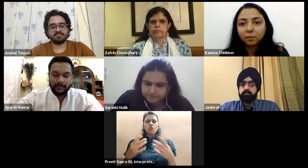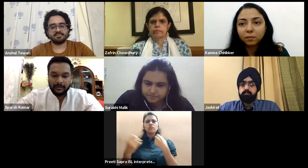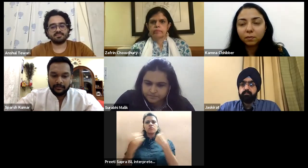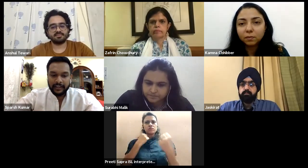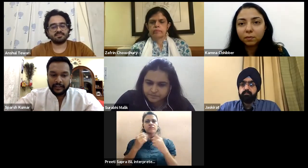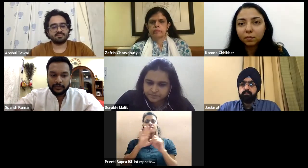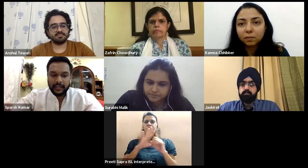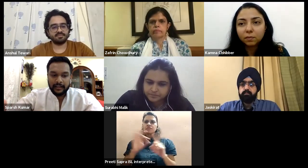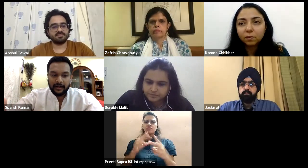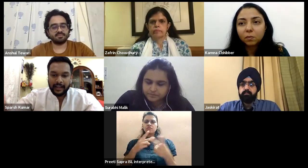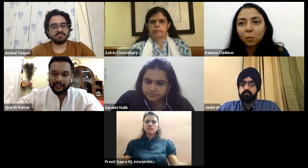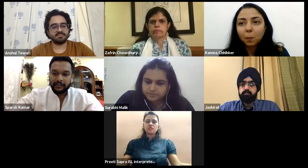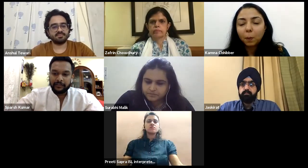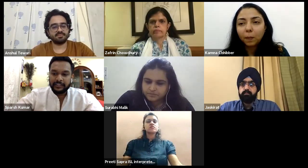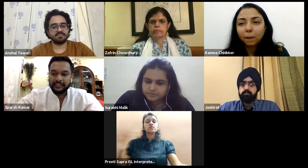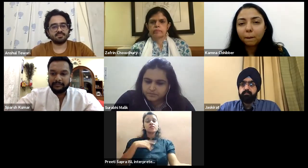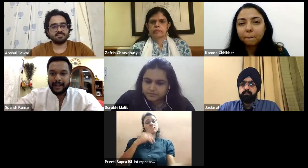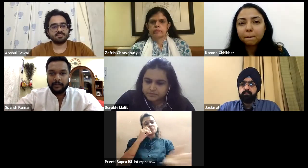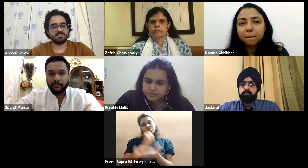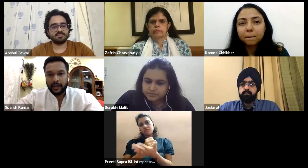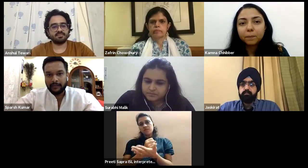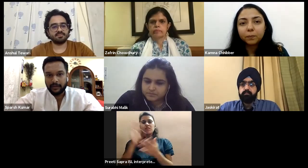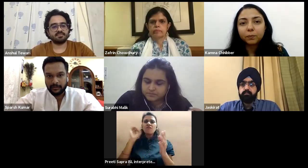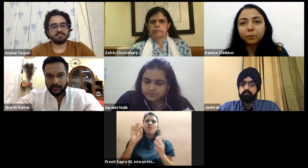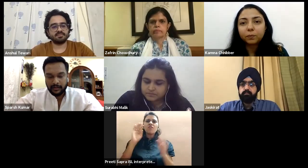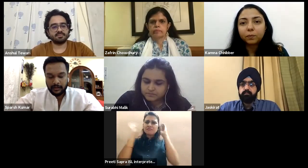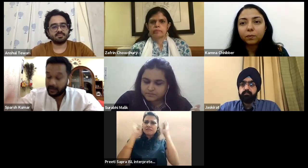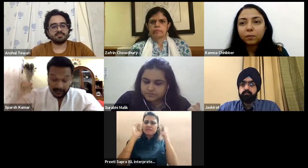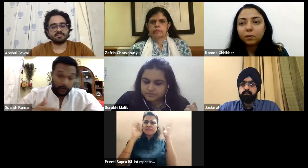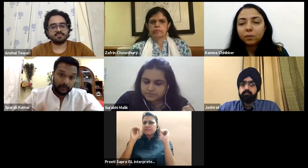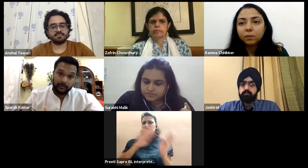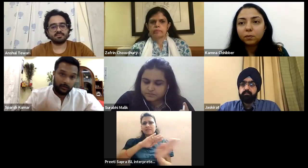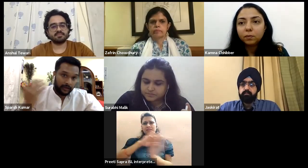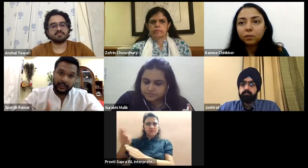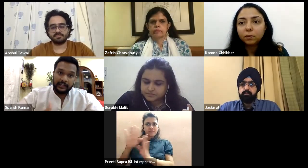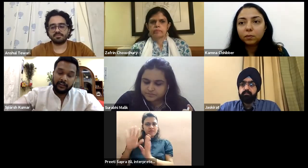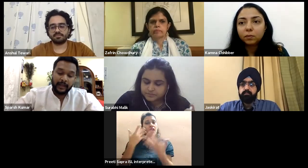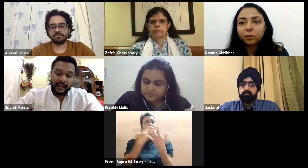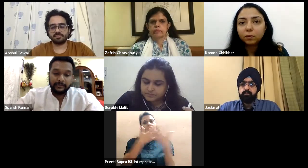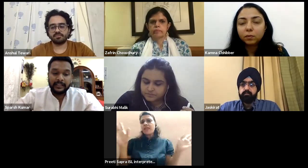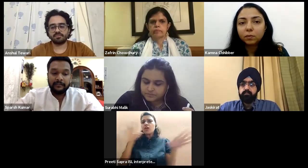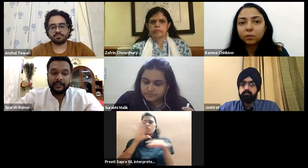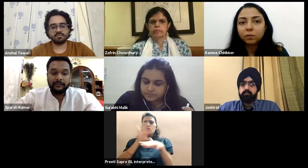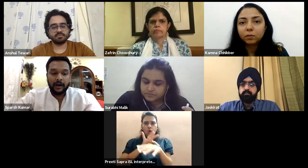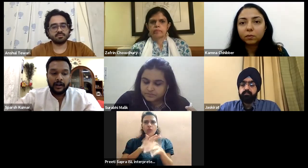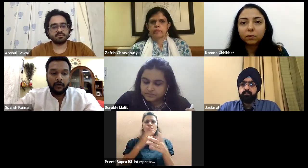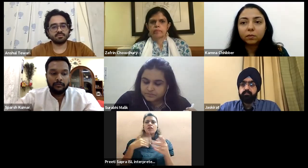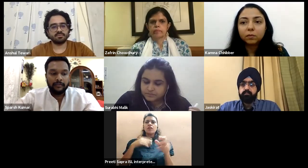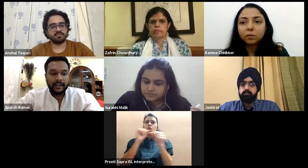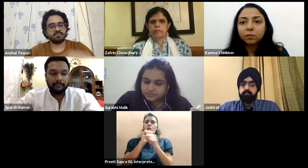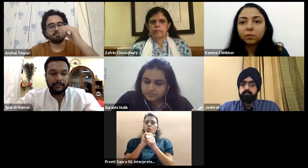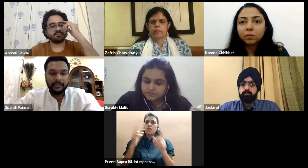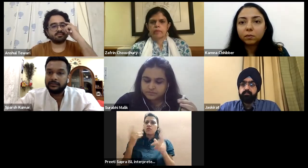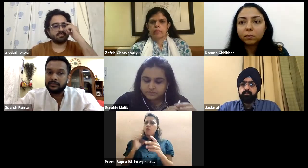to fake news. And again, the difference in this pandemic for anyone, every doctor or every colleague of mine has been that we are